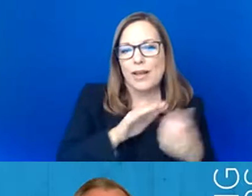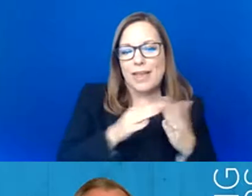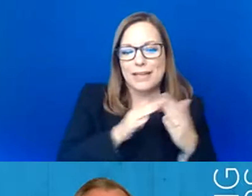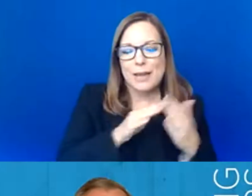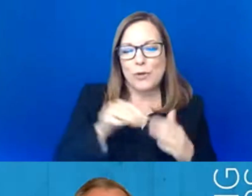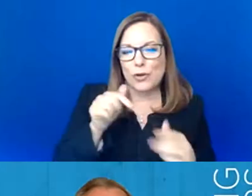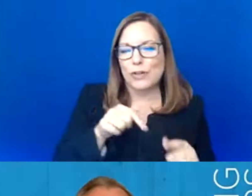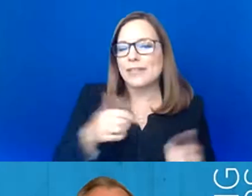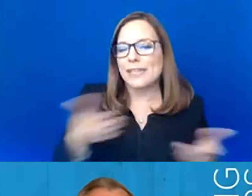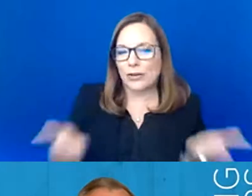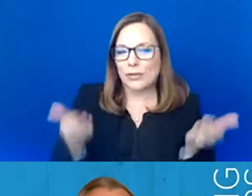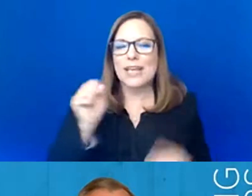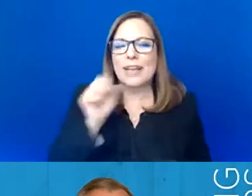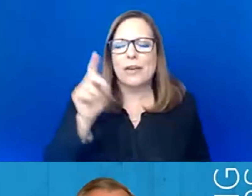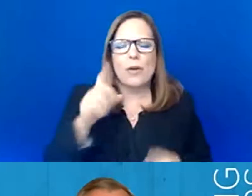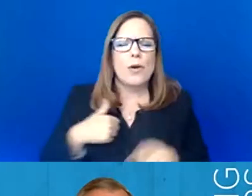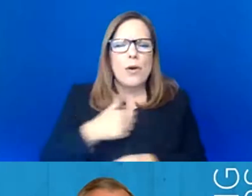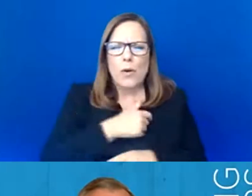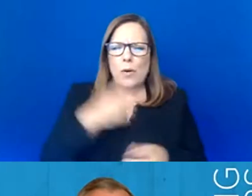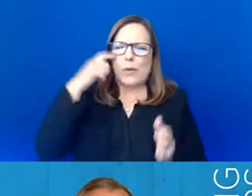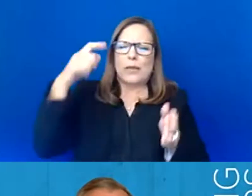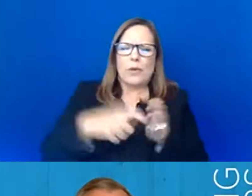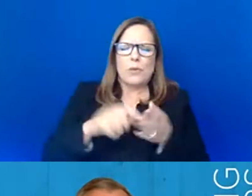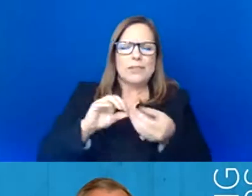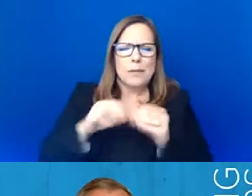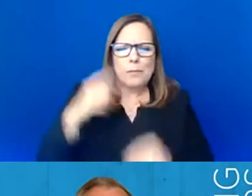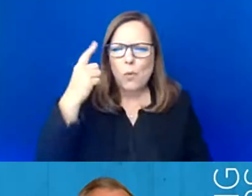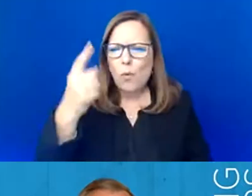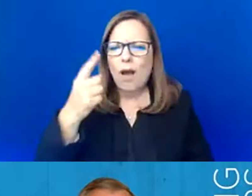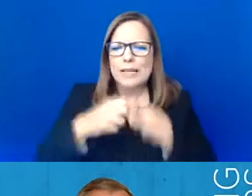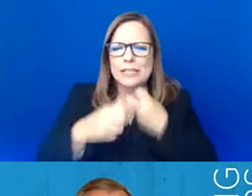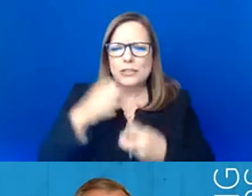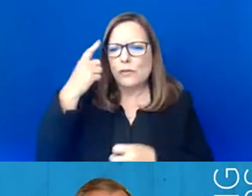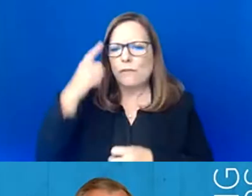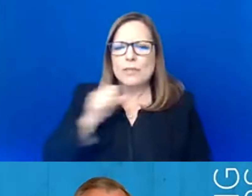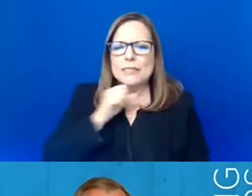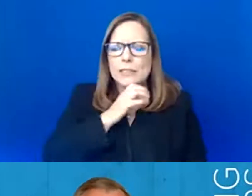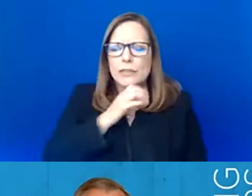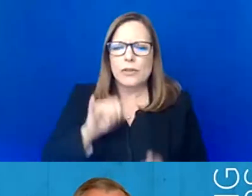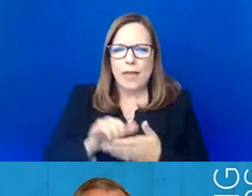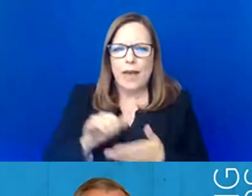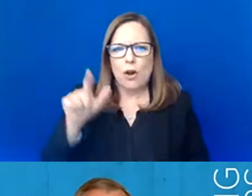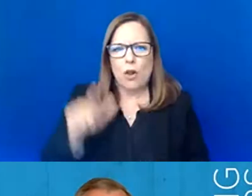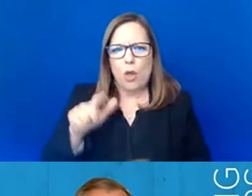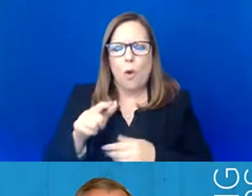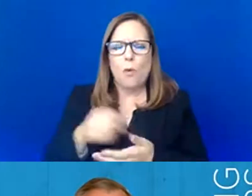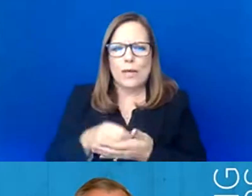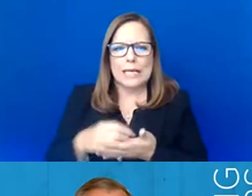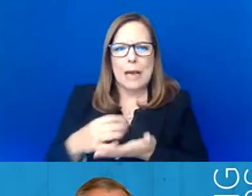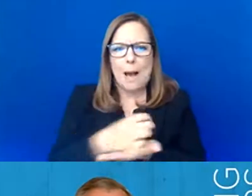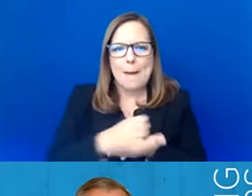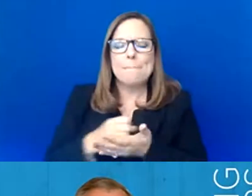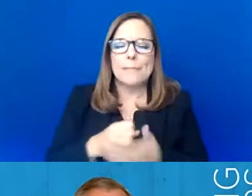find the number one issue for low income seniors relates to housing and homelessness.